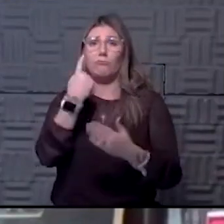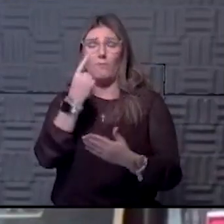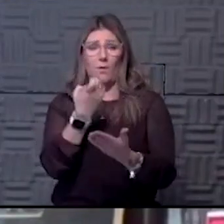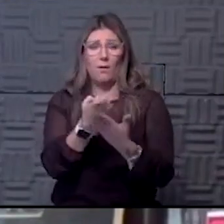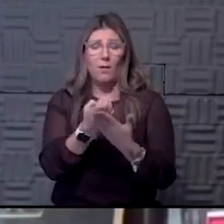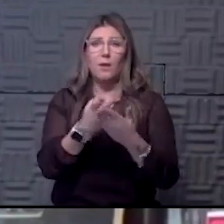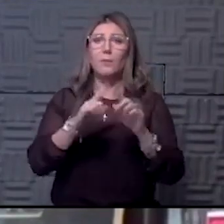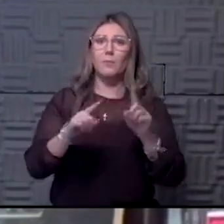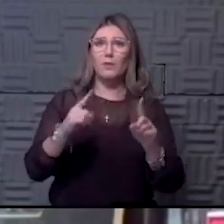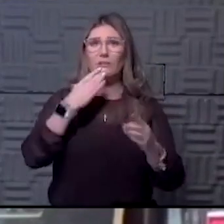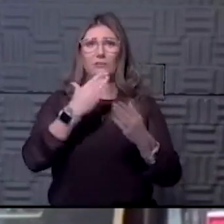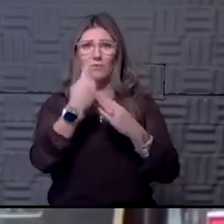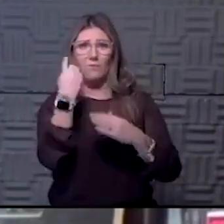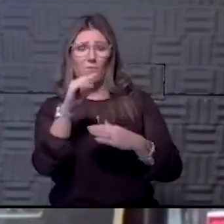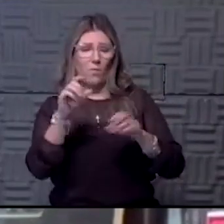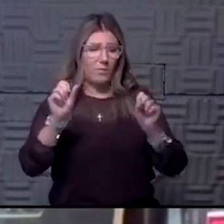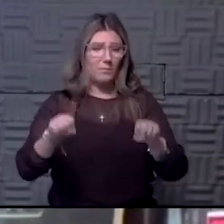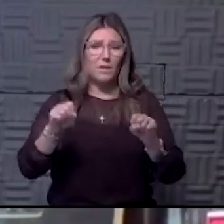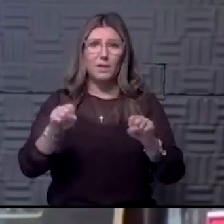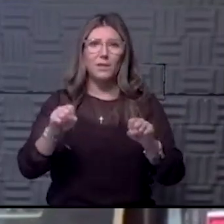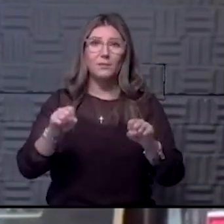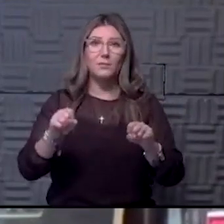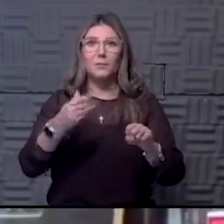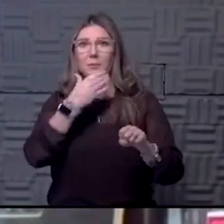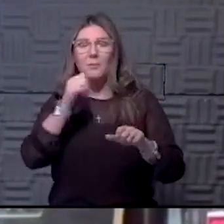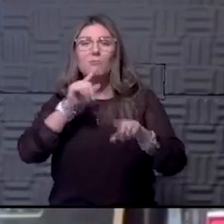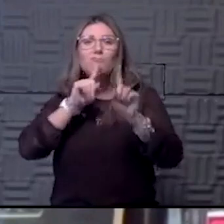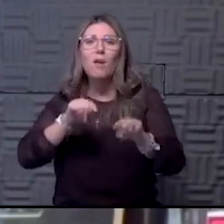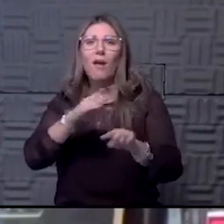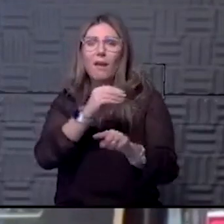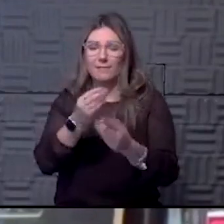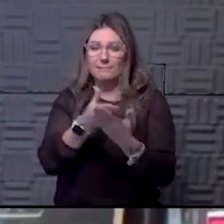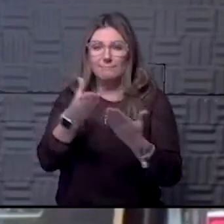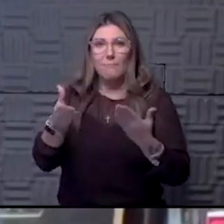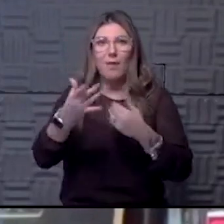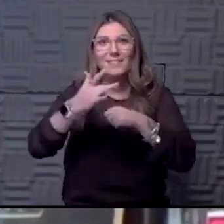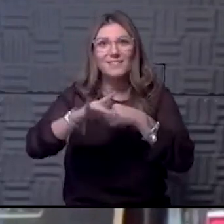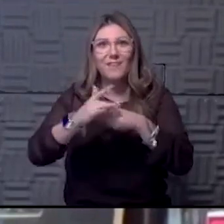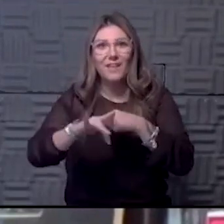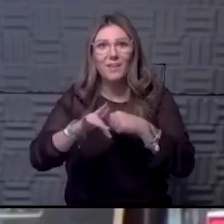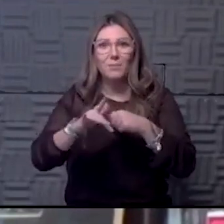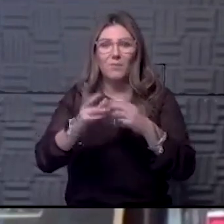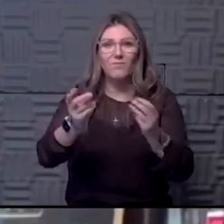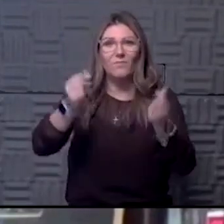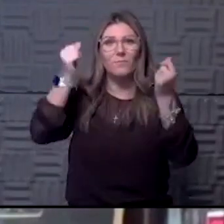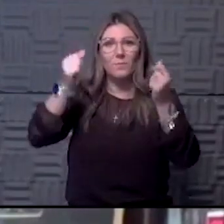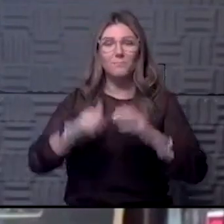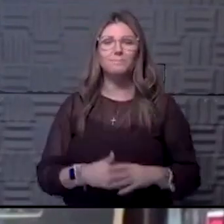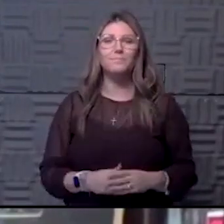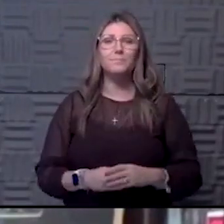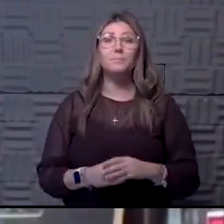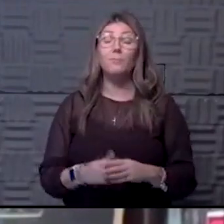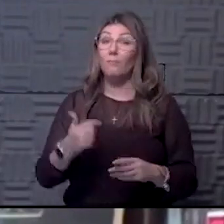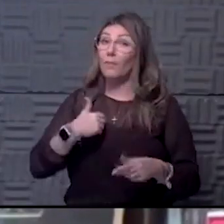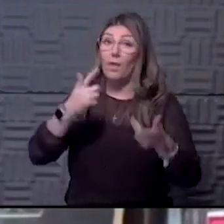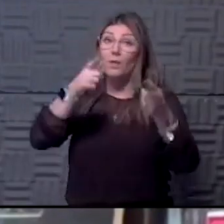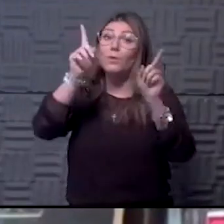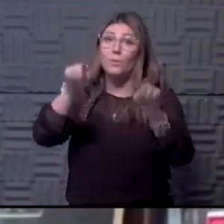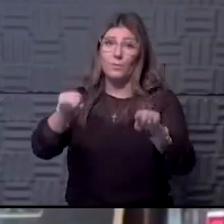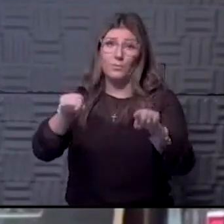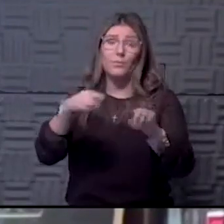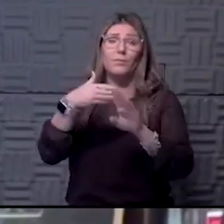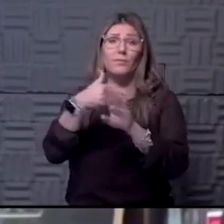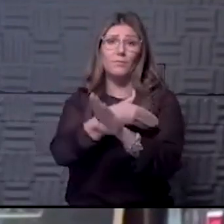more importantly, good for our ability to better react and to have supplies available more quickly. So I agree with the